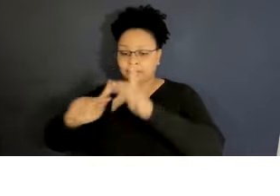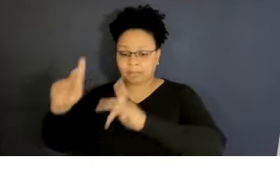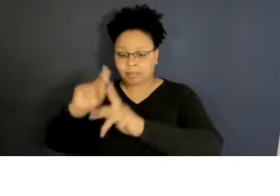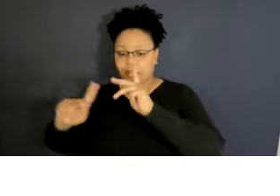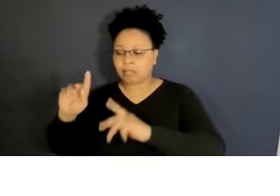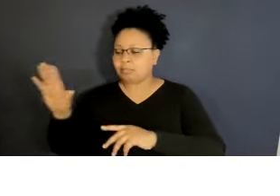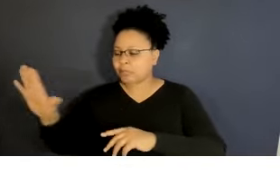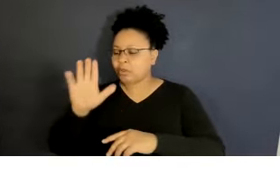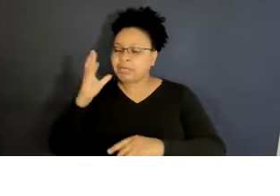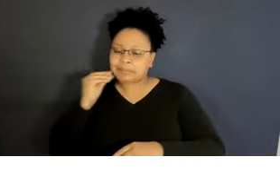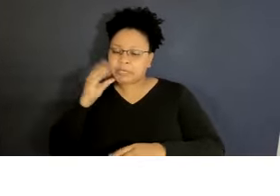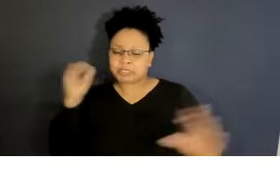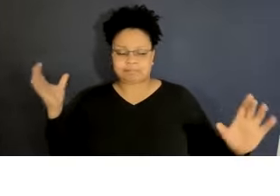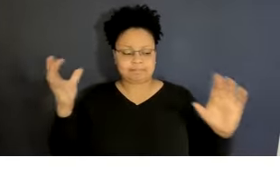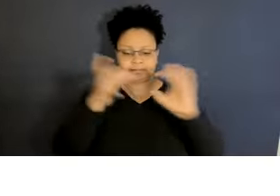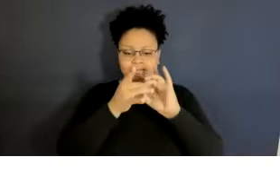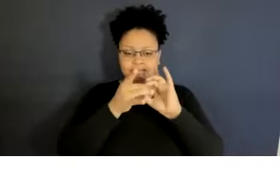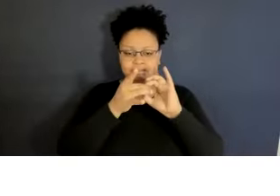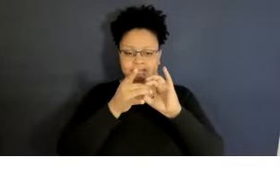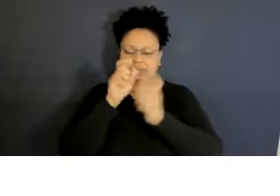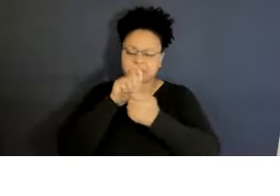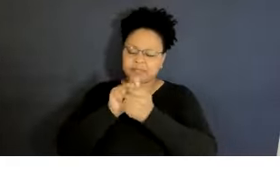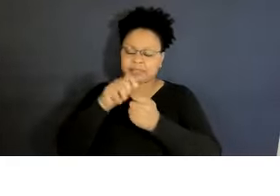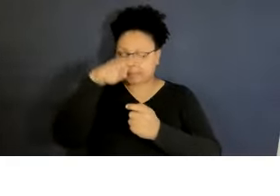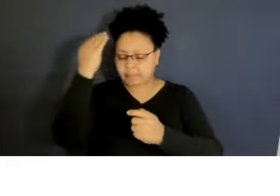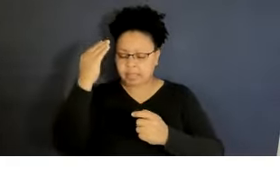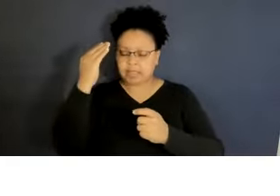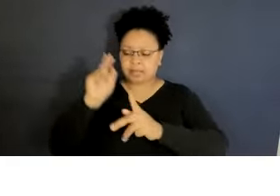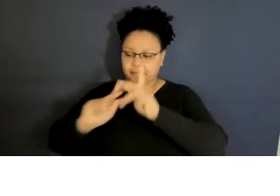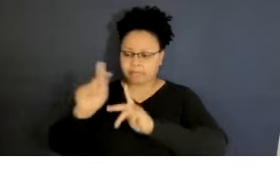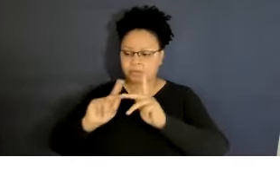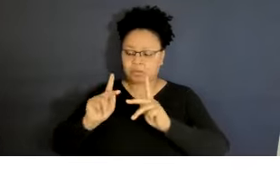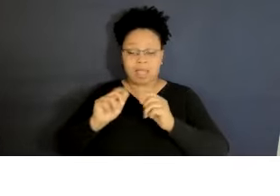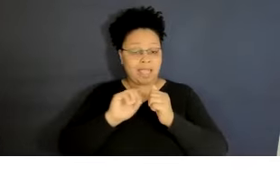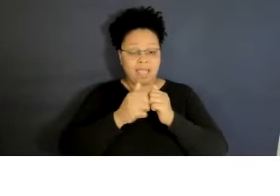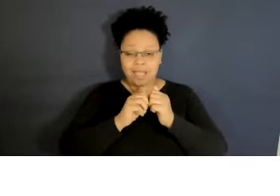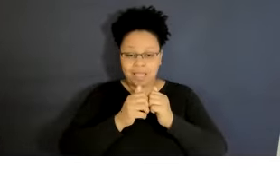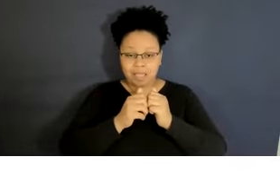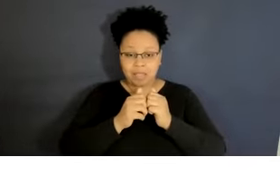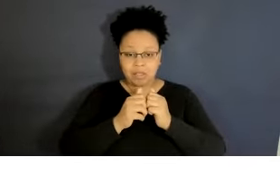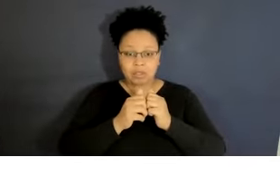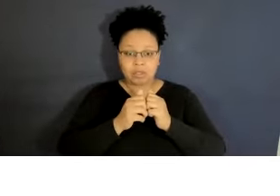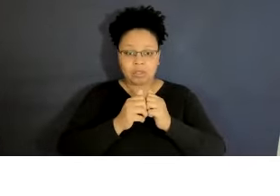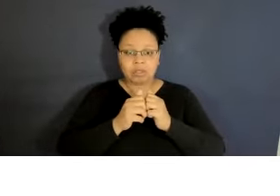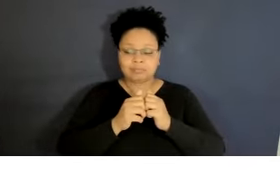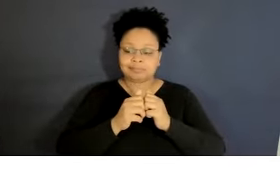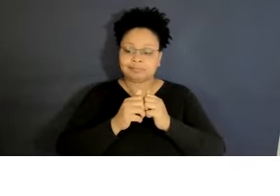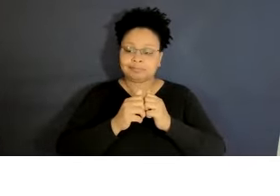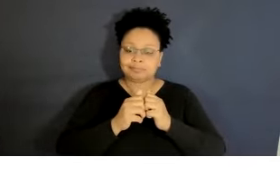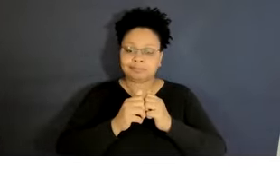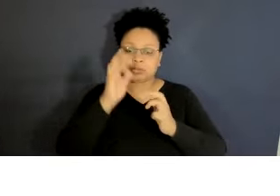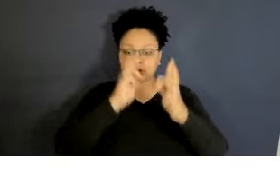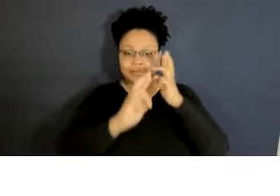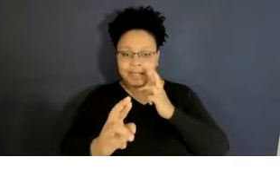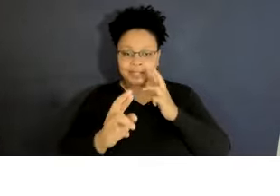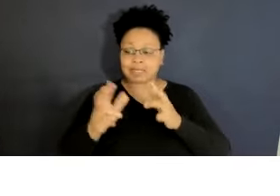a way to do that is to listen to each other, give us